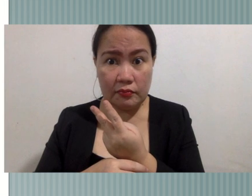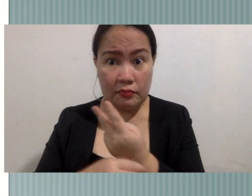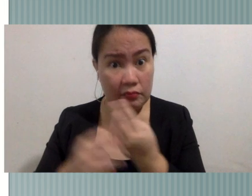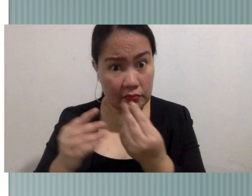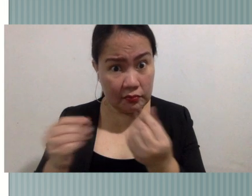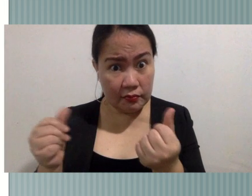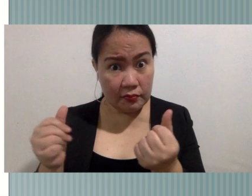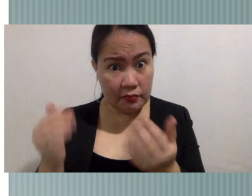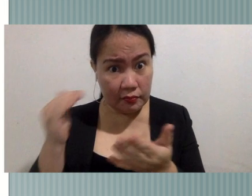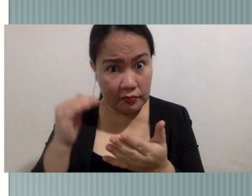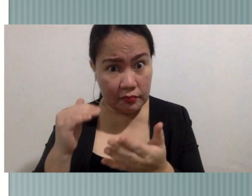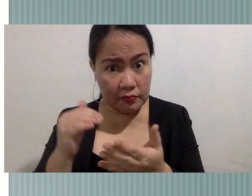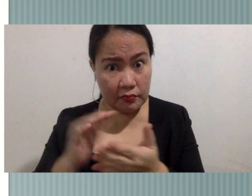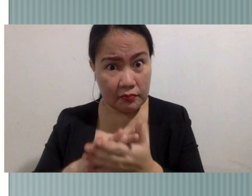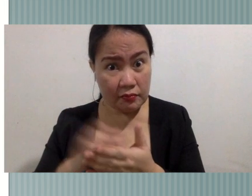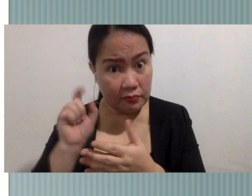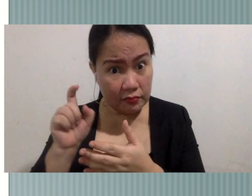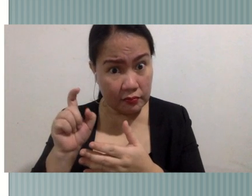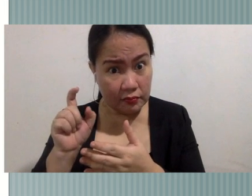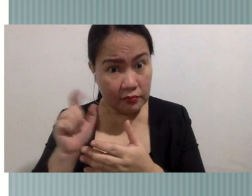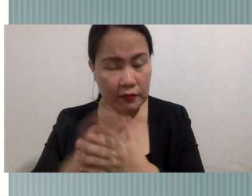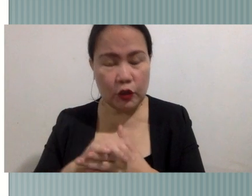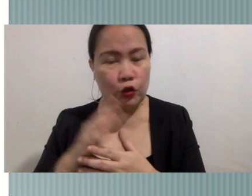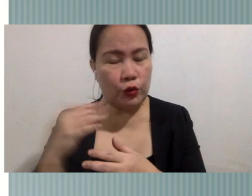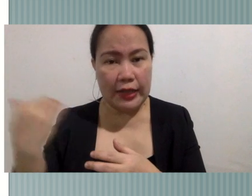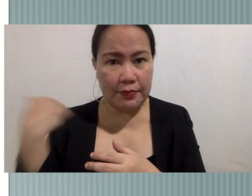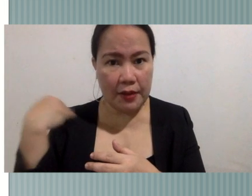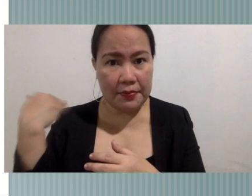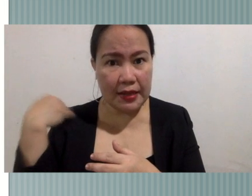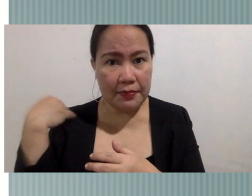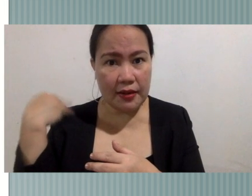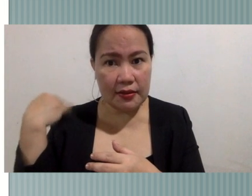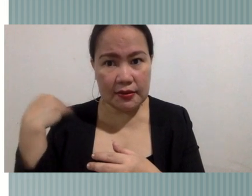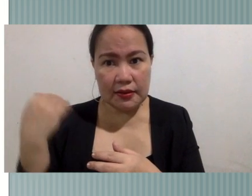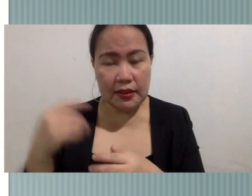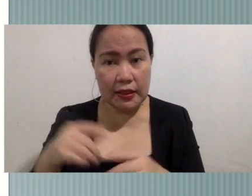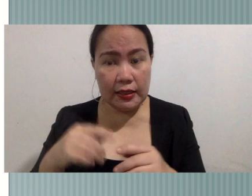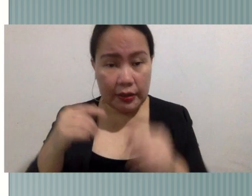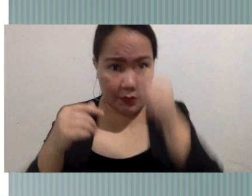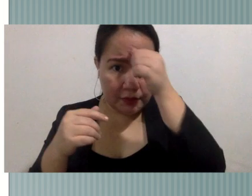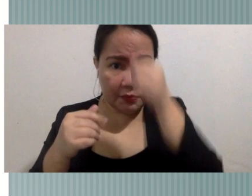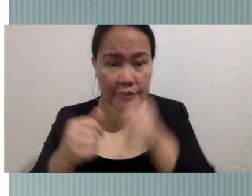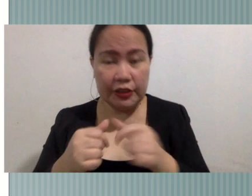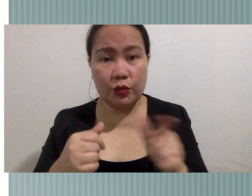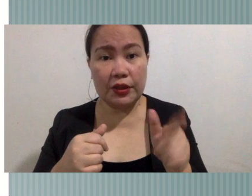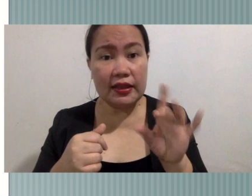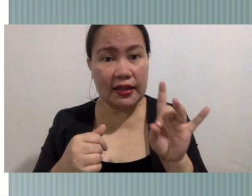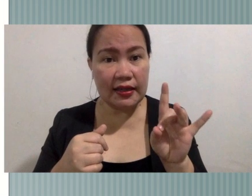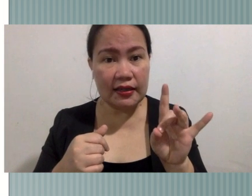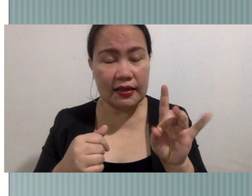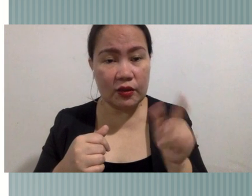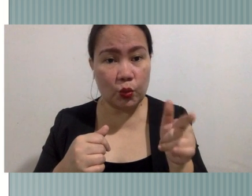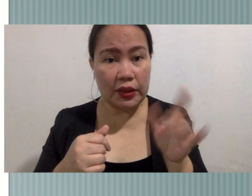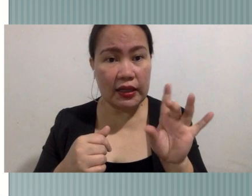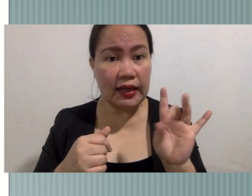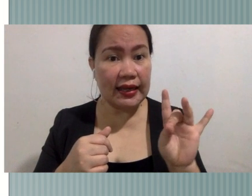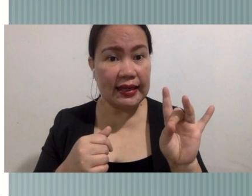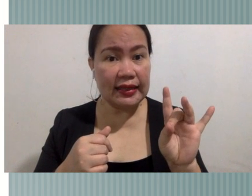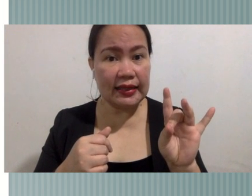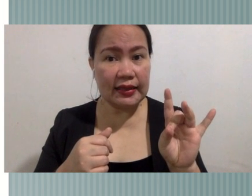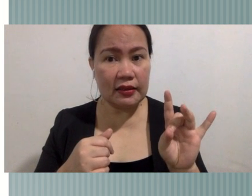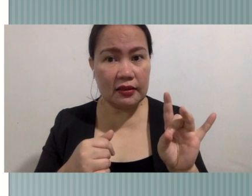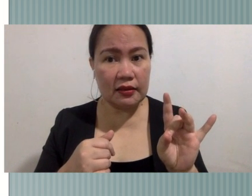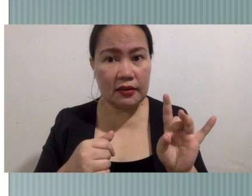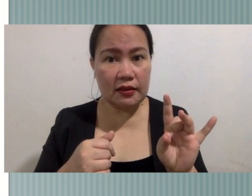magsusolve agad tayo? Hindi pa. So, remember class, 28, number